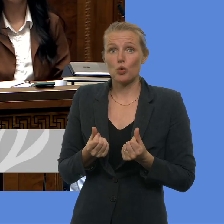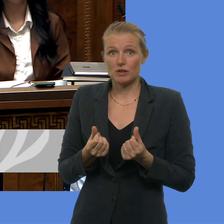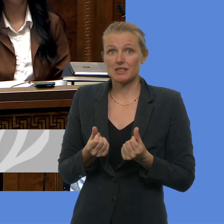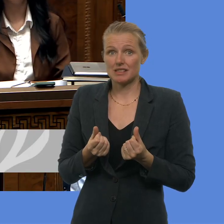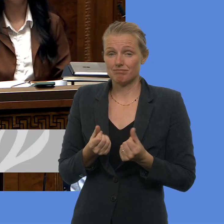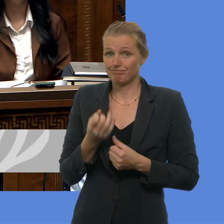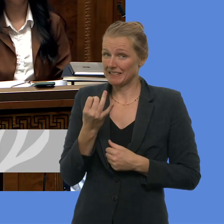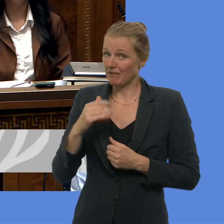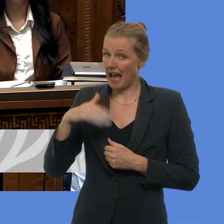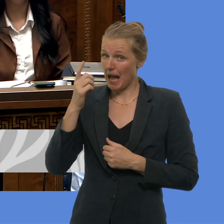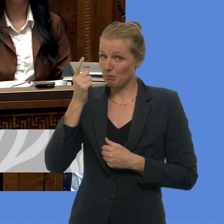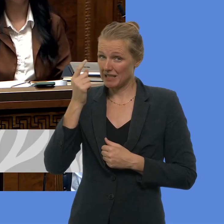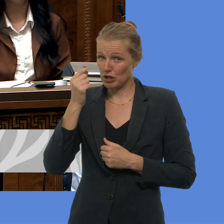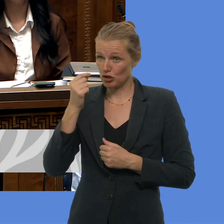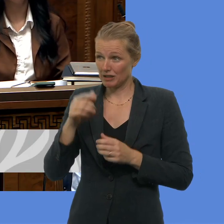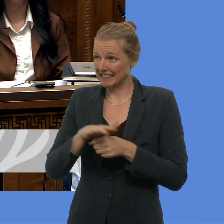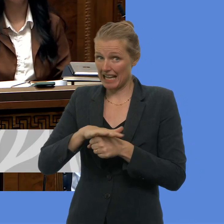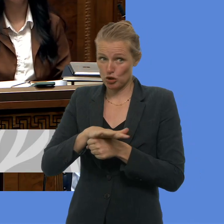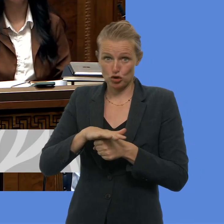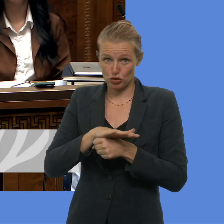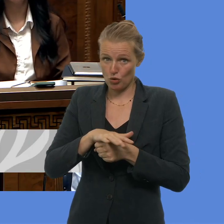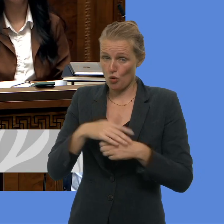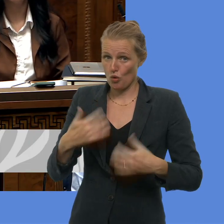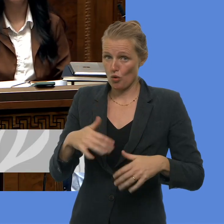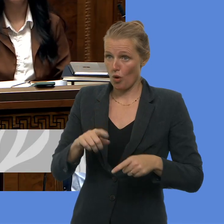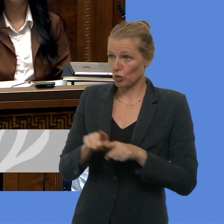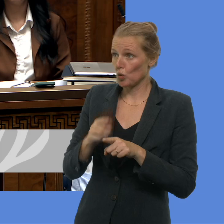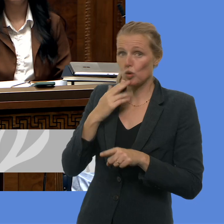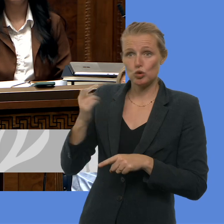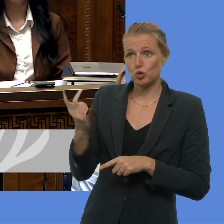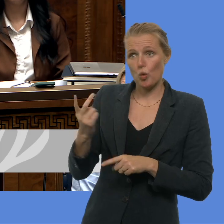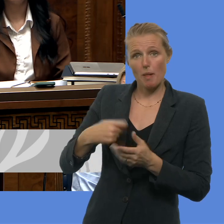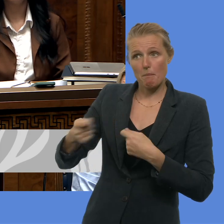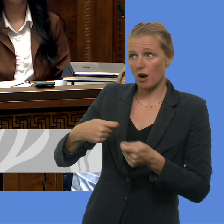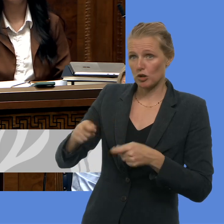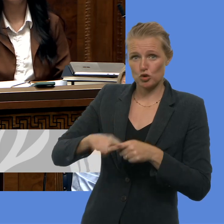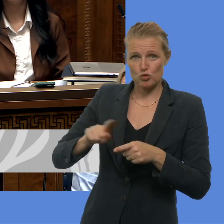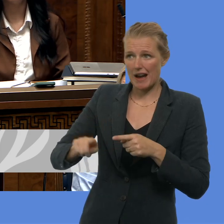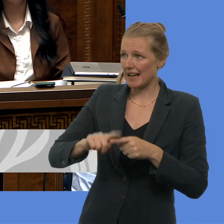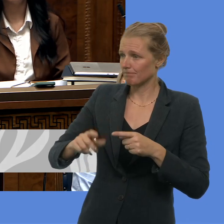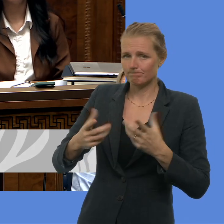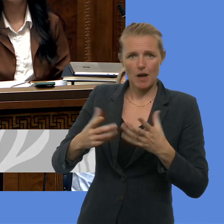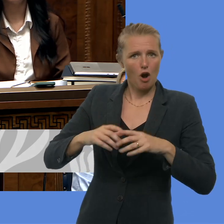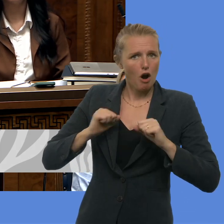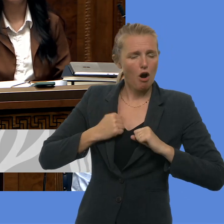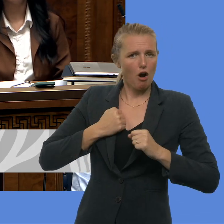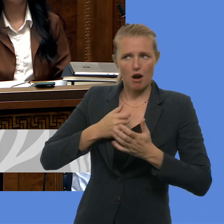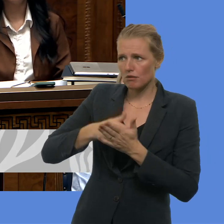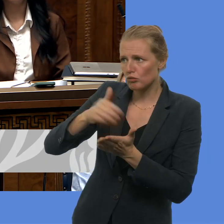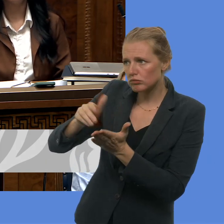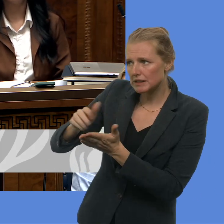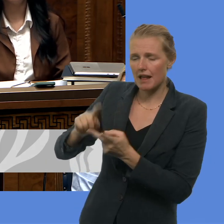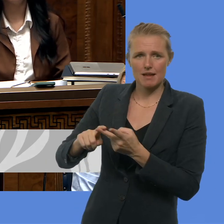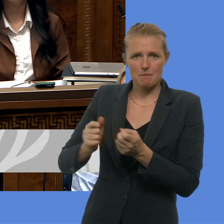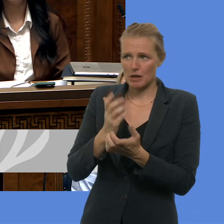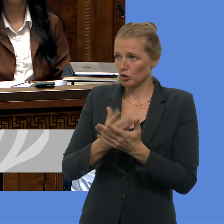potential sectors, using dual market access to drive export growth and an investment in talent, with a new skills action plan being launched